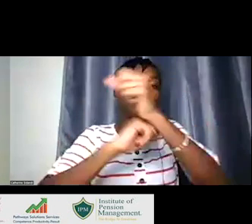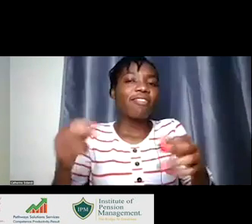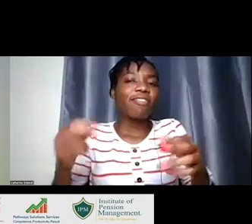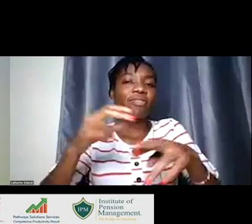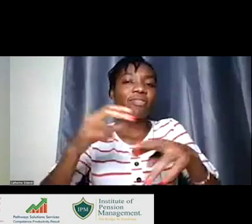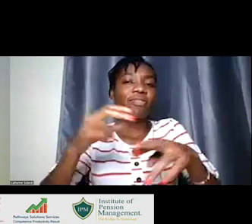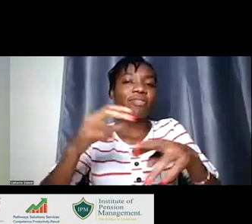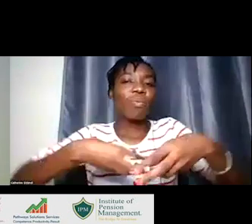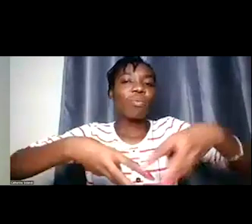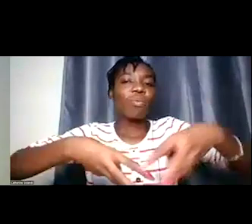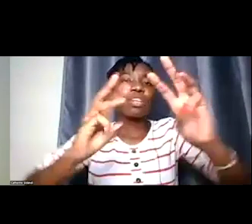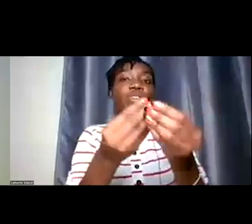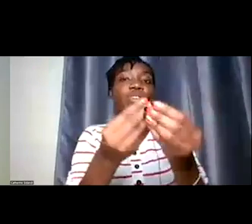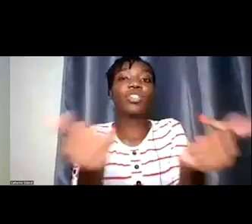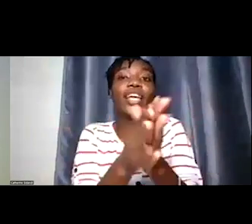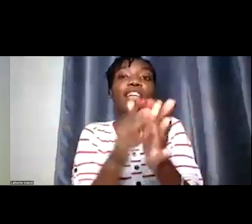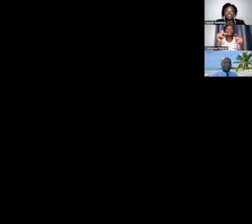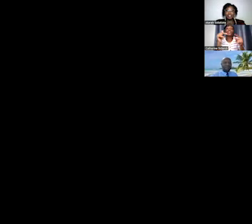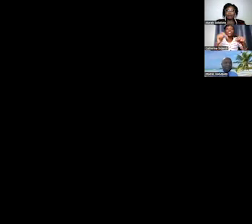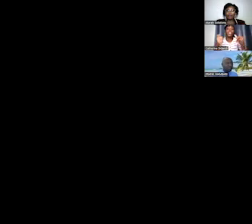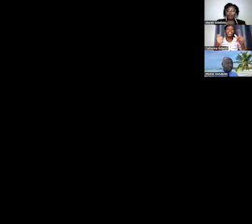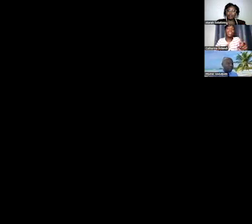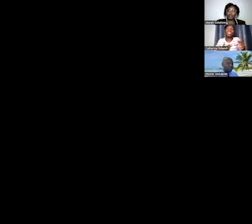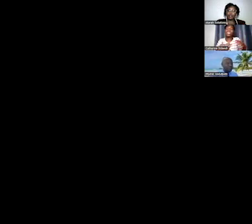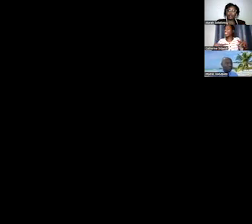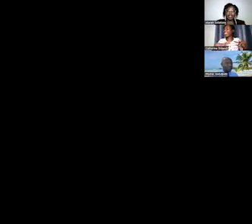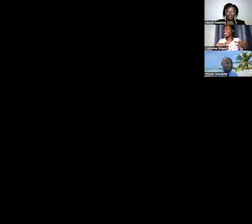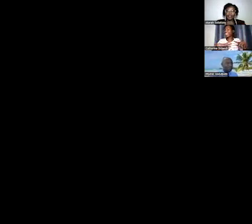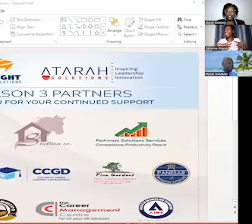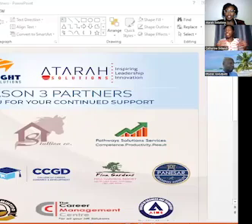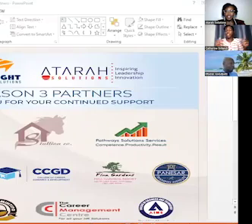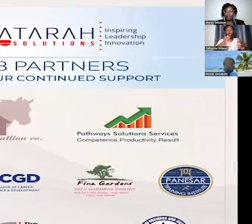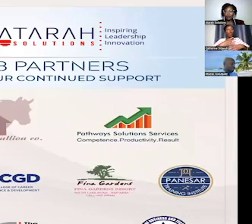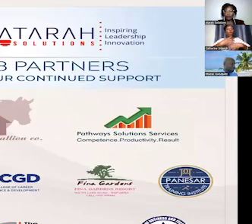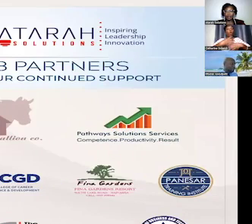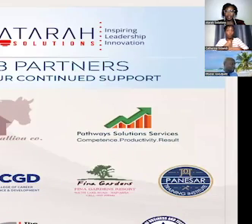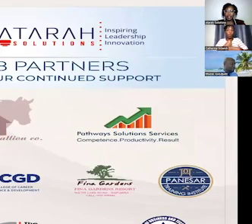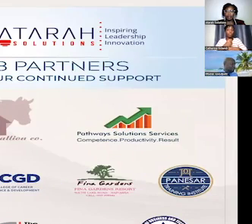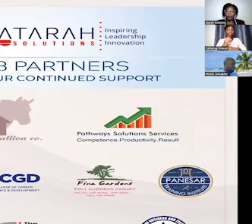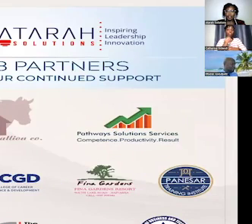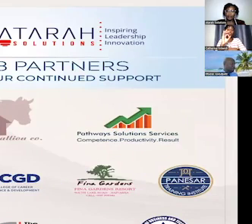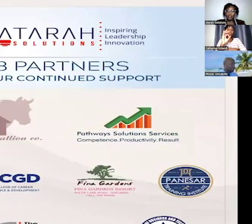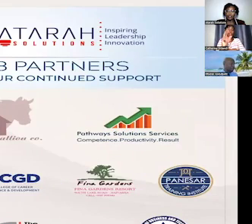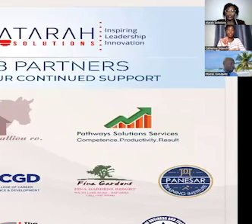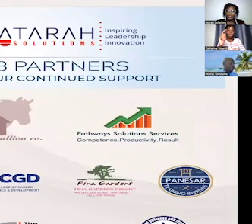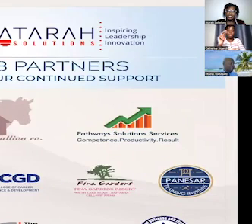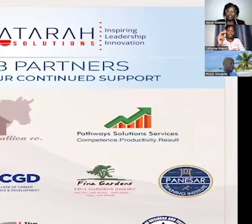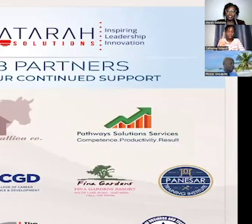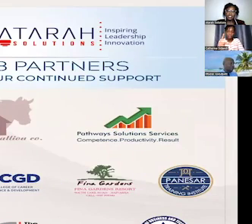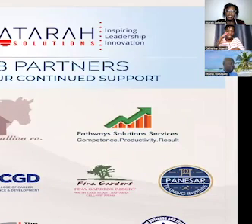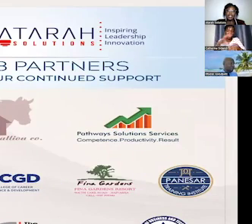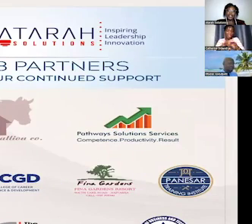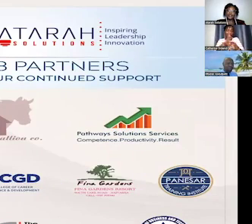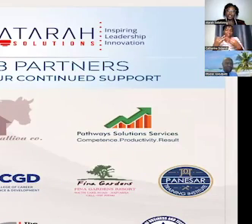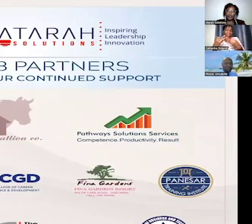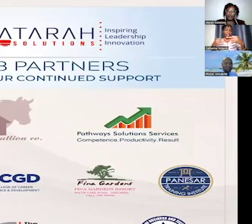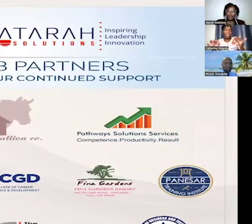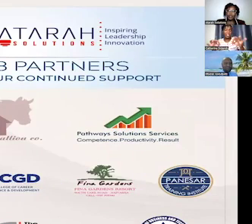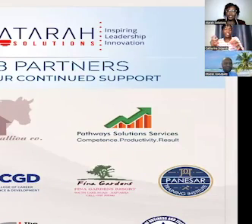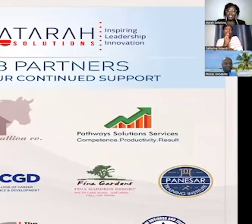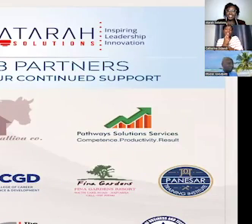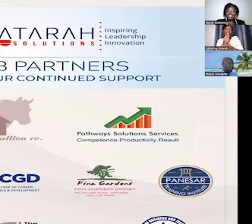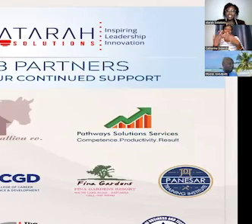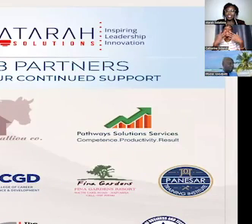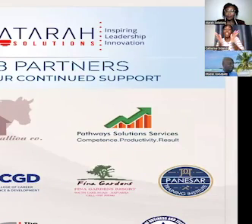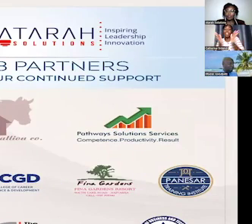And today we are privileged to be hosting Frank. Some of you have gotten free trainings from Pathway Solution Services. And today we